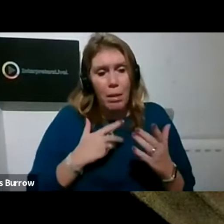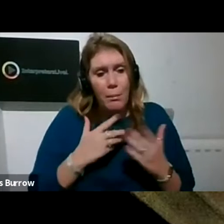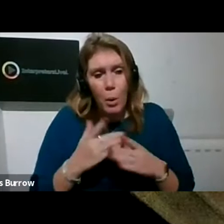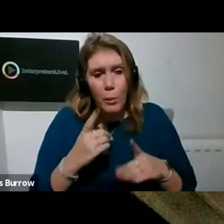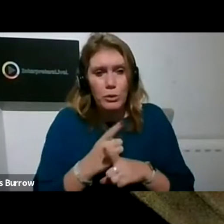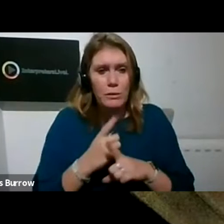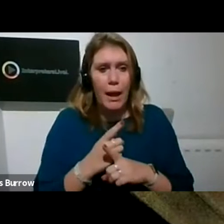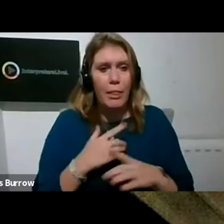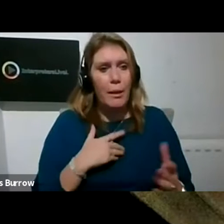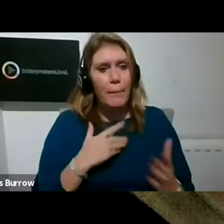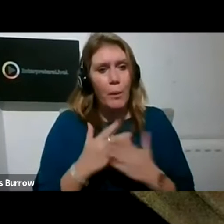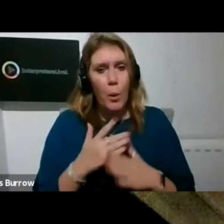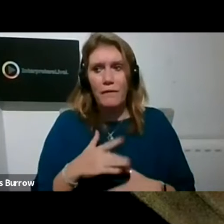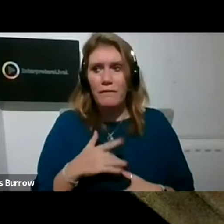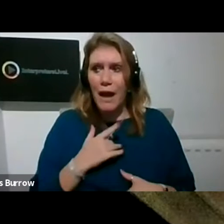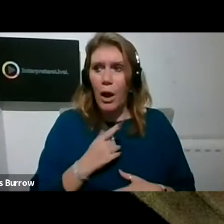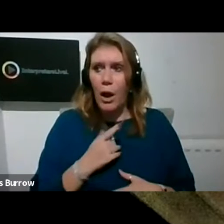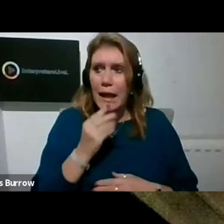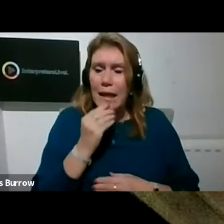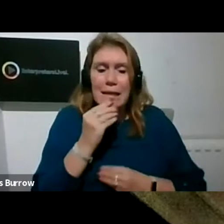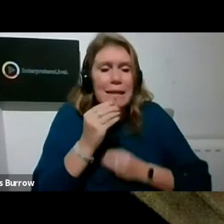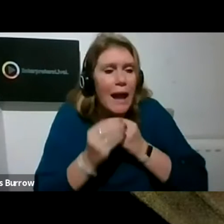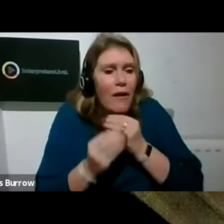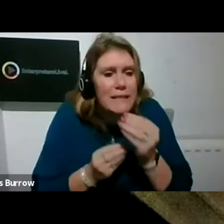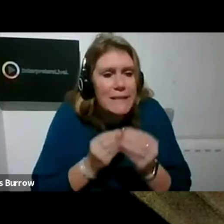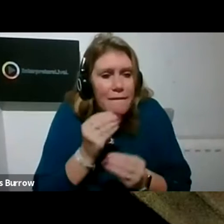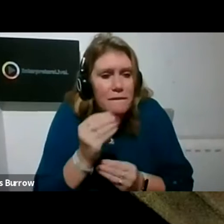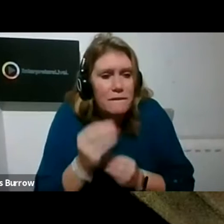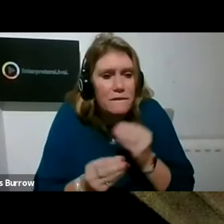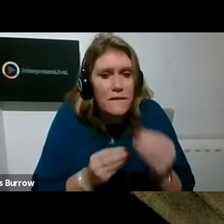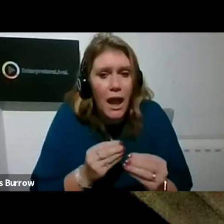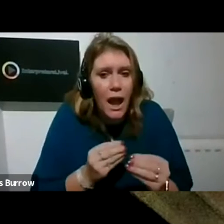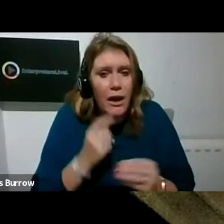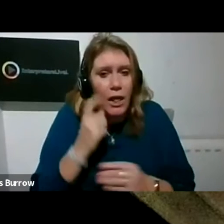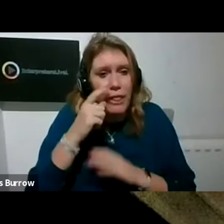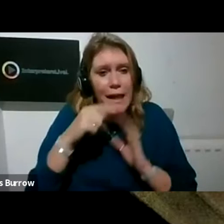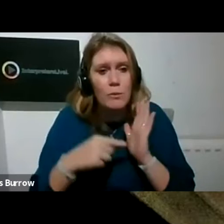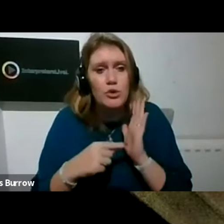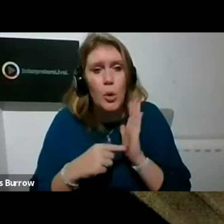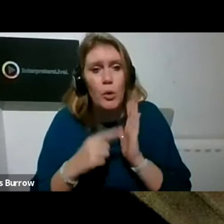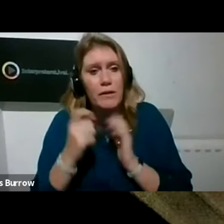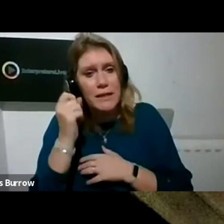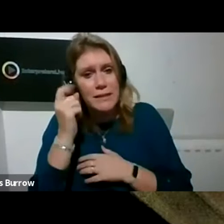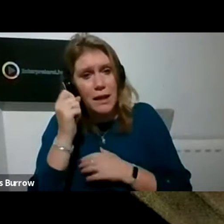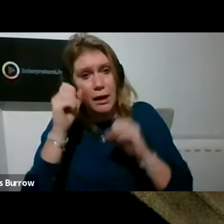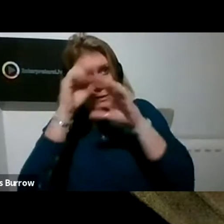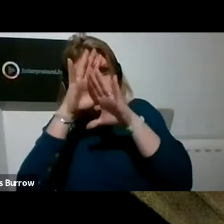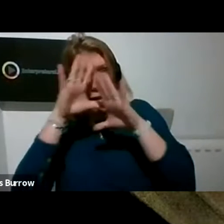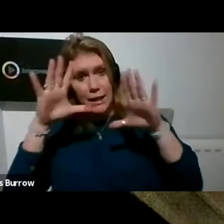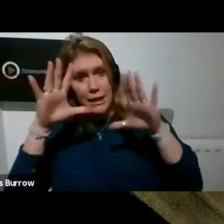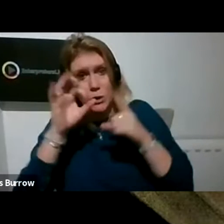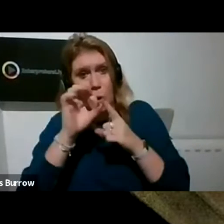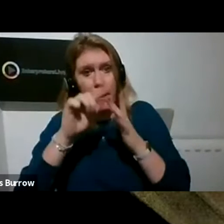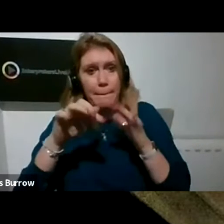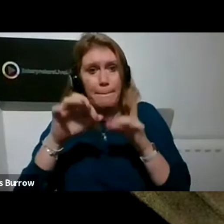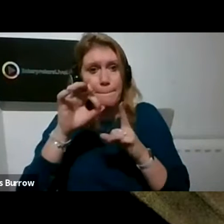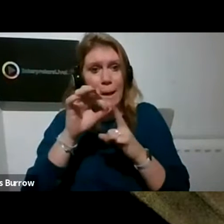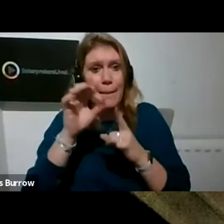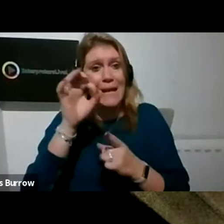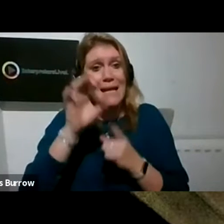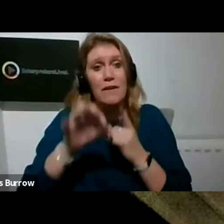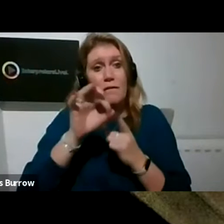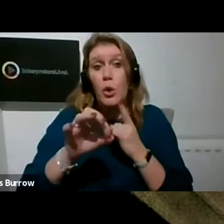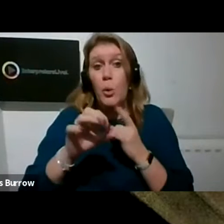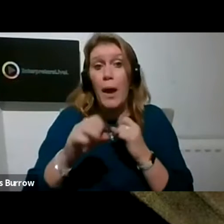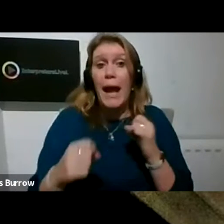human story, there is a drama. And then I think it was Toria's idea to put the Pip interview as the main kind of structure of the story. And we'd